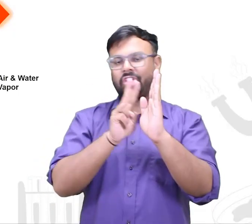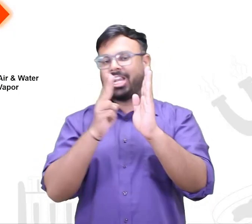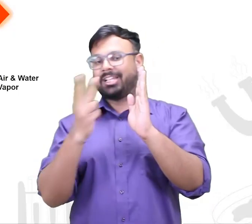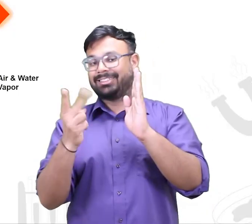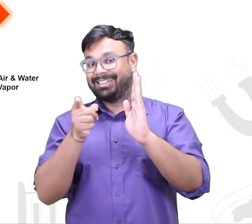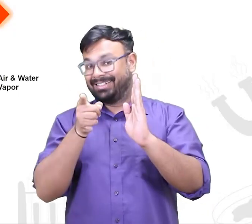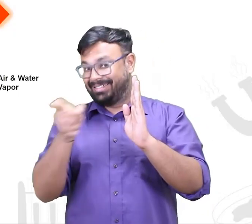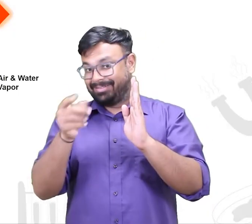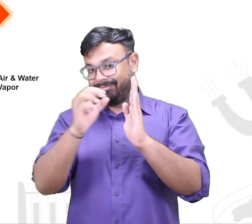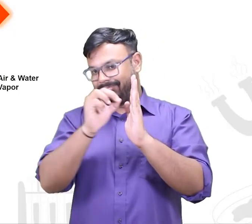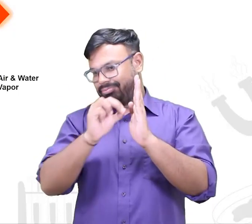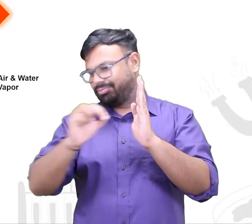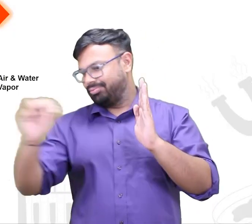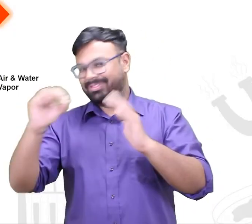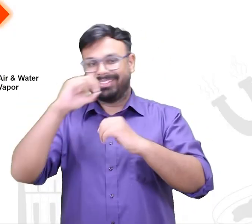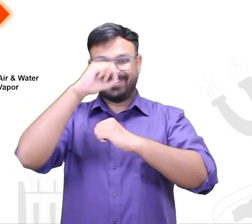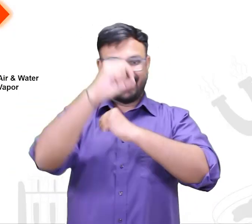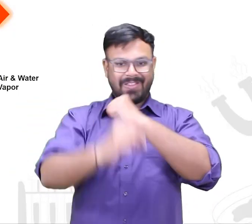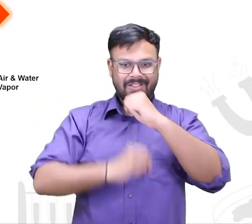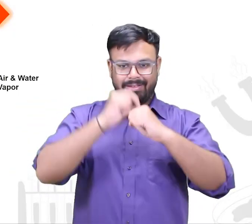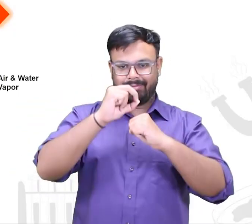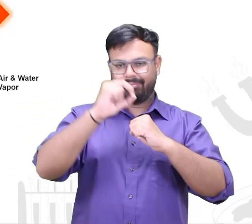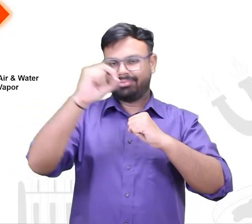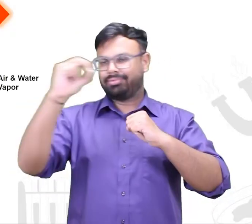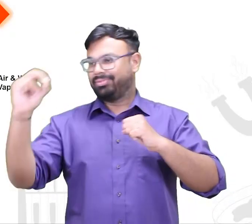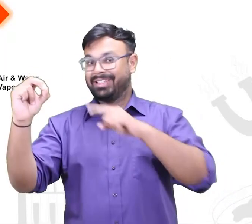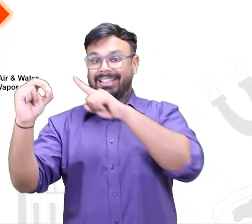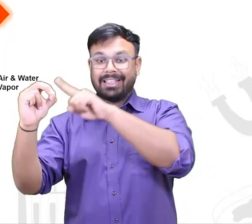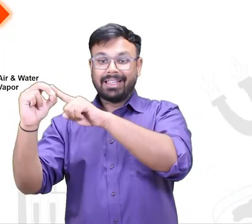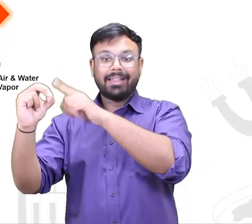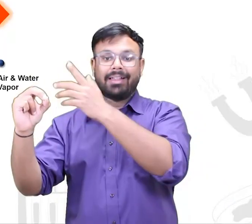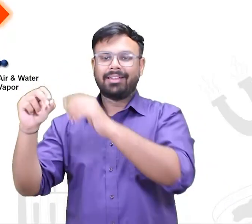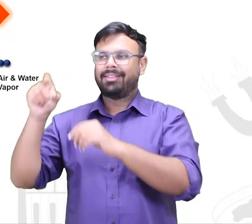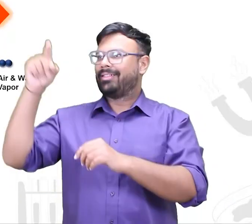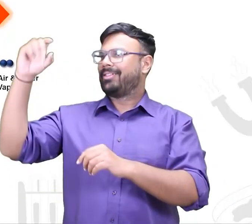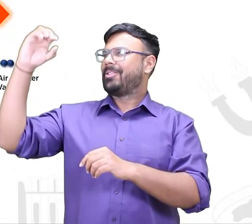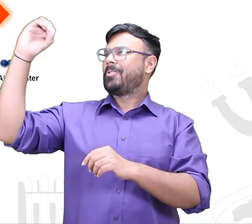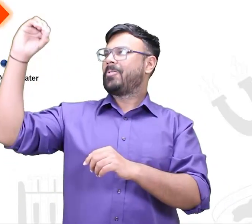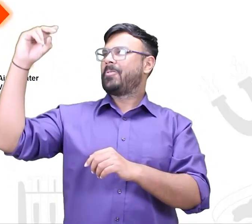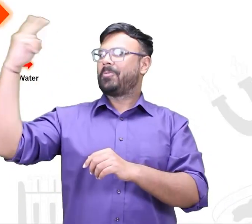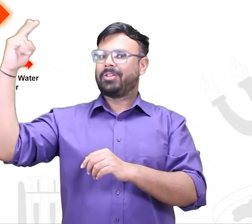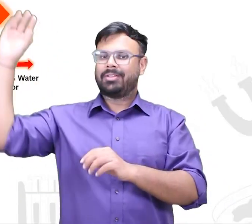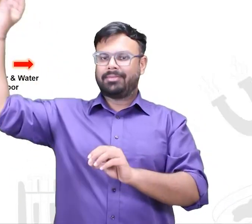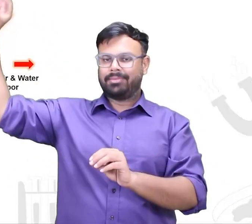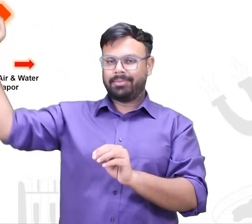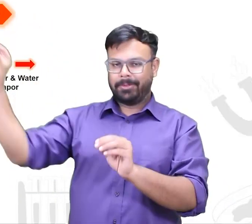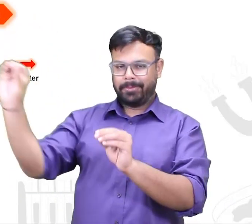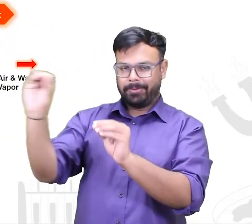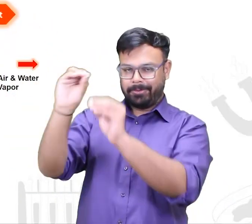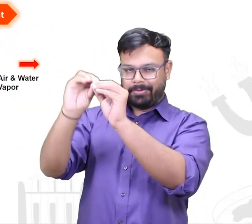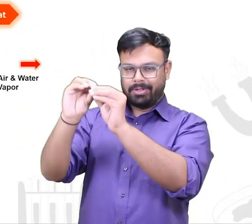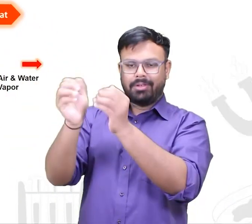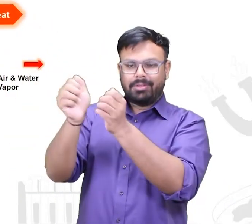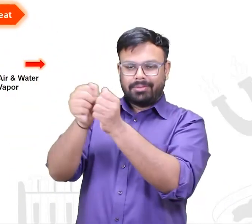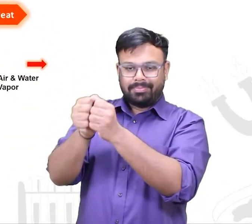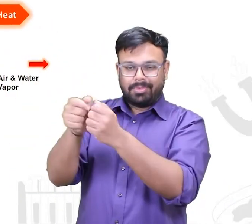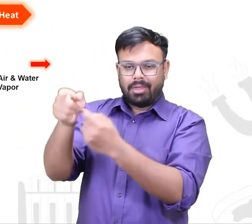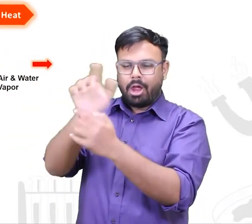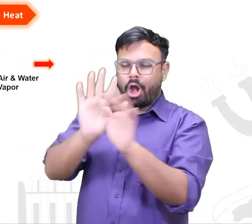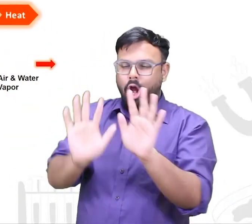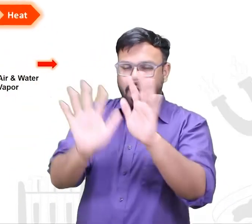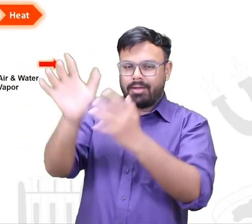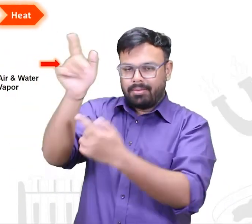the cathode. The electrons go through an external circuit, creating a flow of electricity. The protons migrate